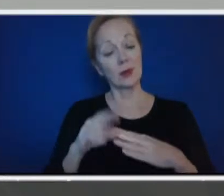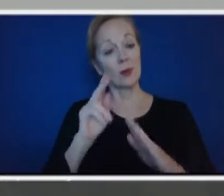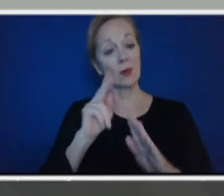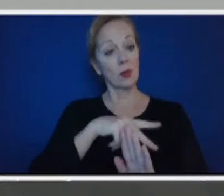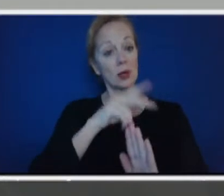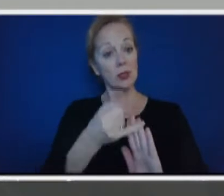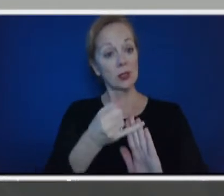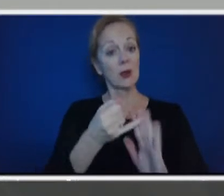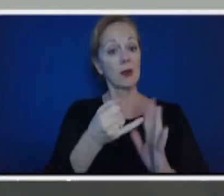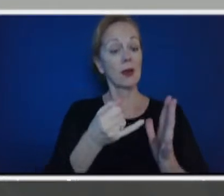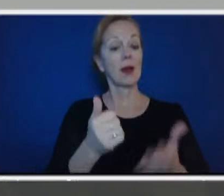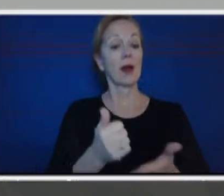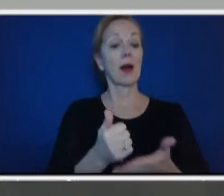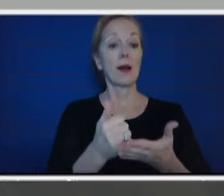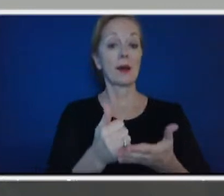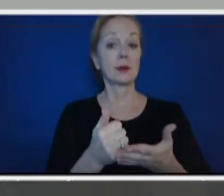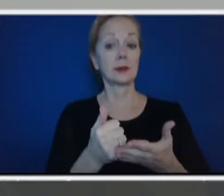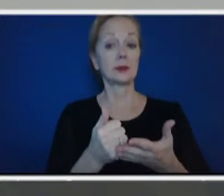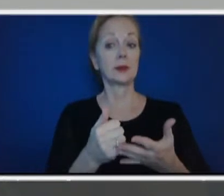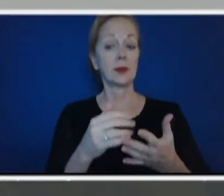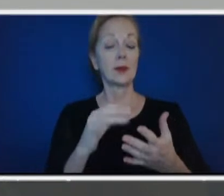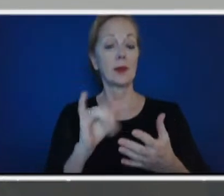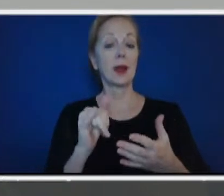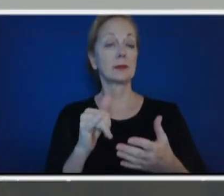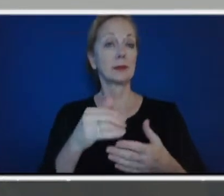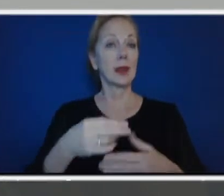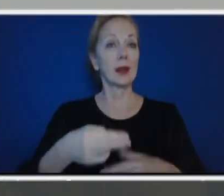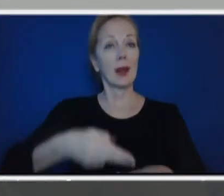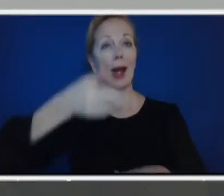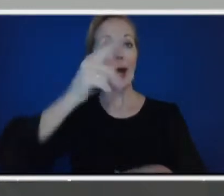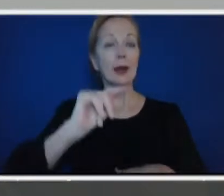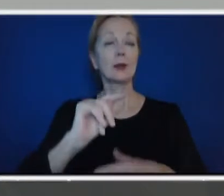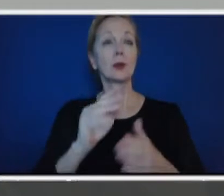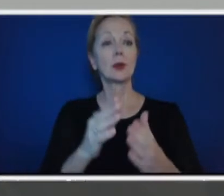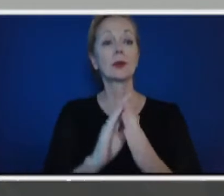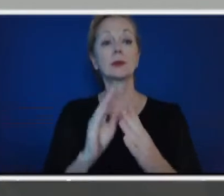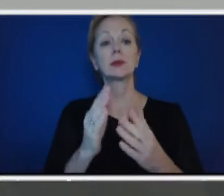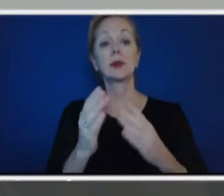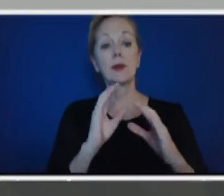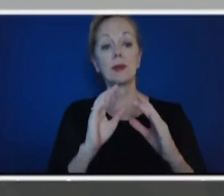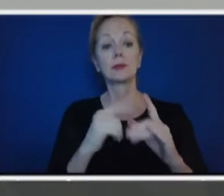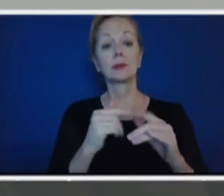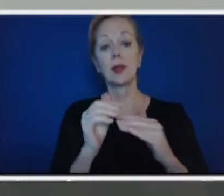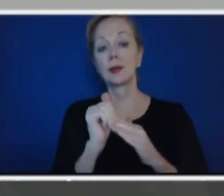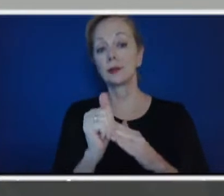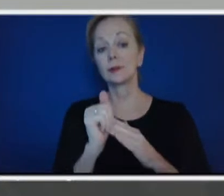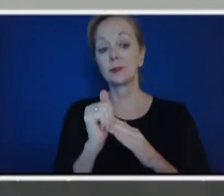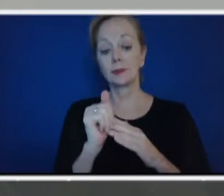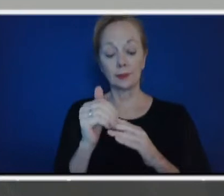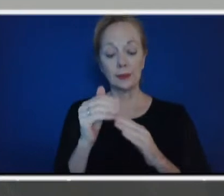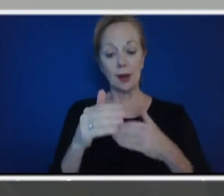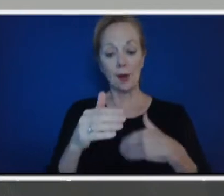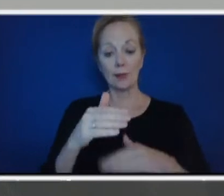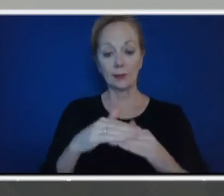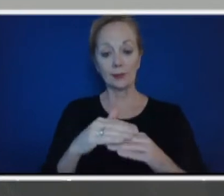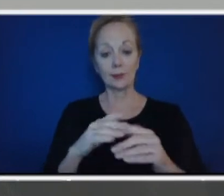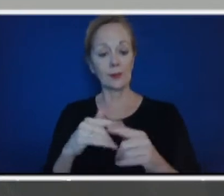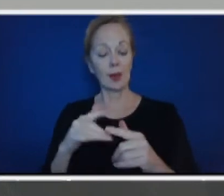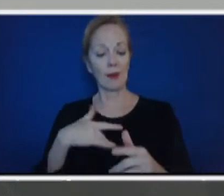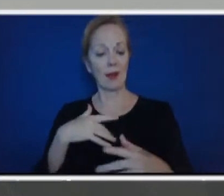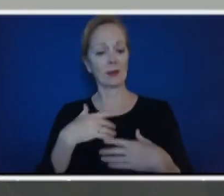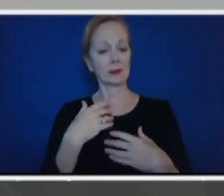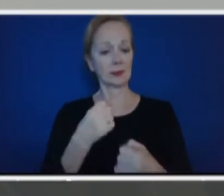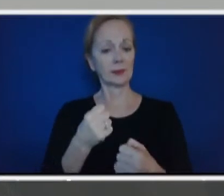to help to offset that height request. Conversations we have with the petitioner leading up to the hearing, we feel very confident that